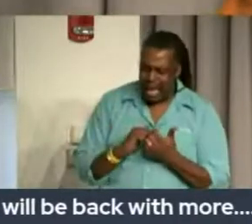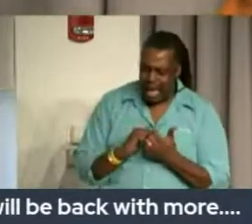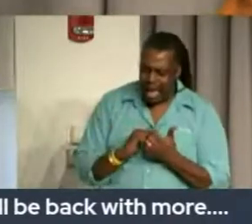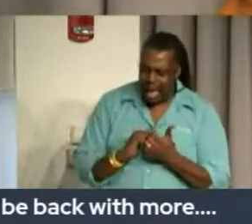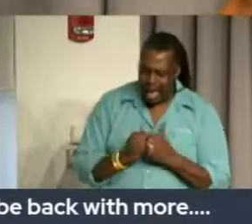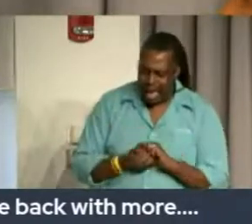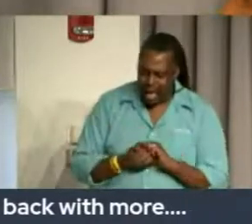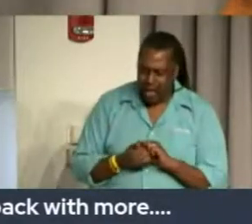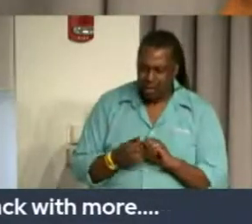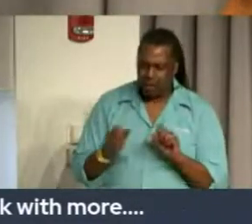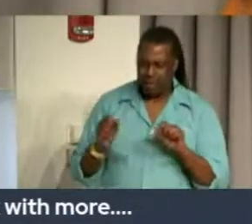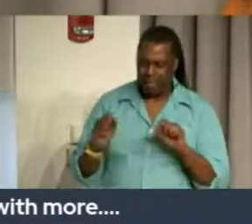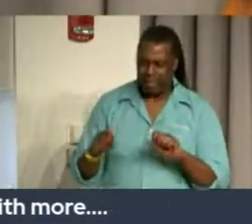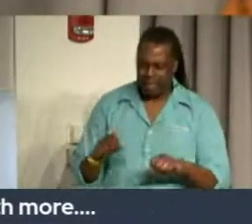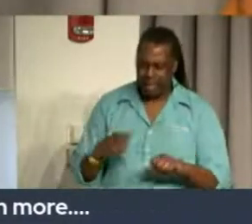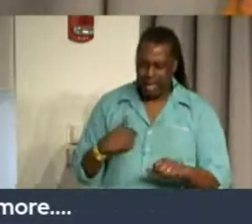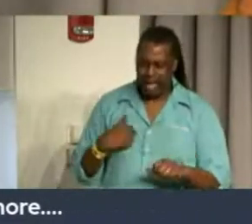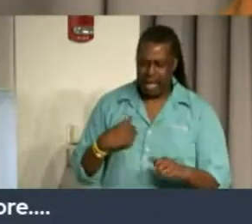face